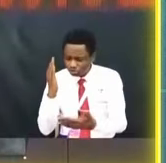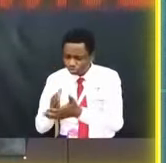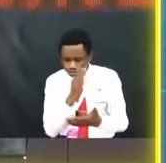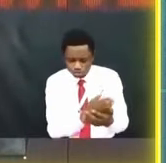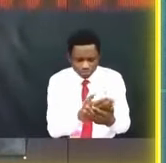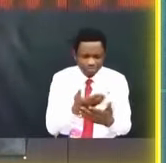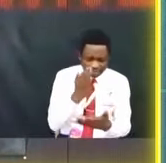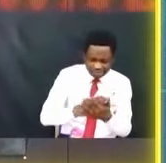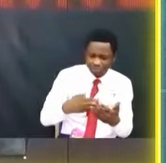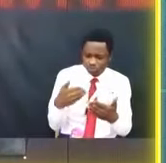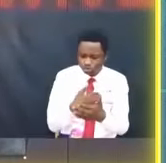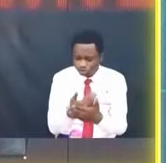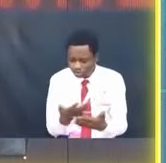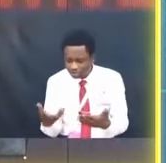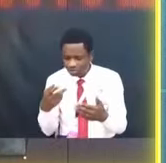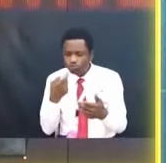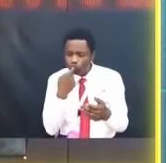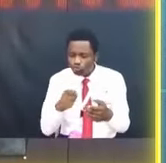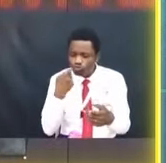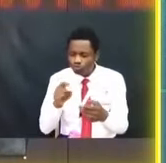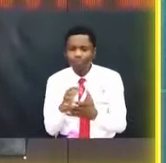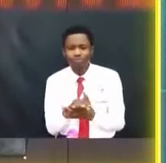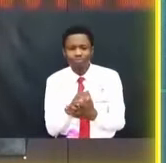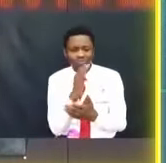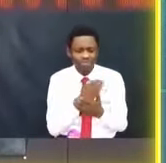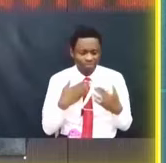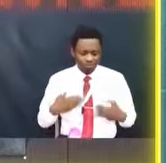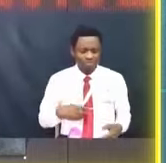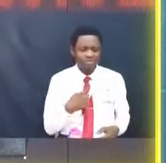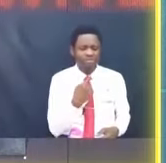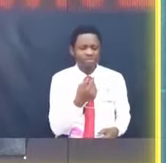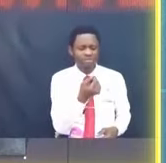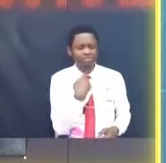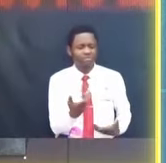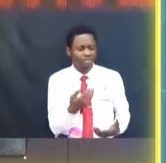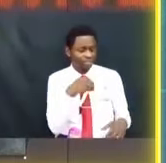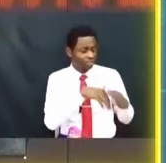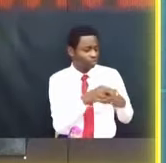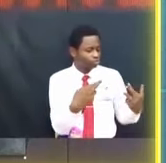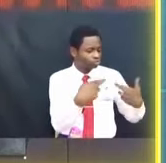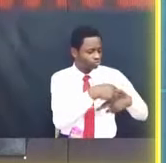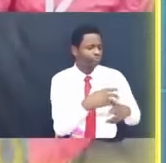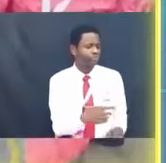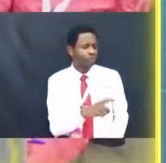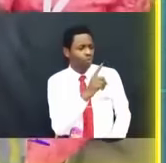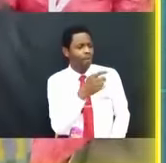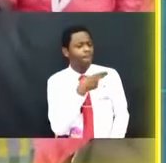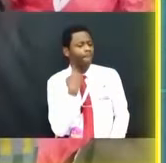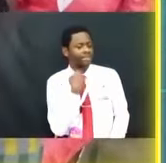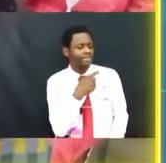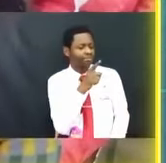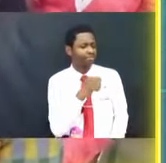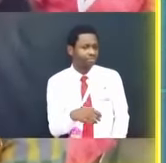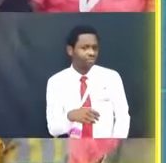pastors. Somebody told me this. He said they were in a room, and this pastor